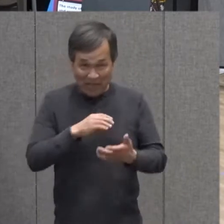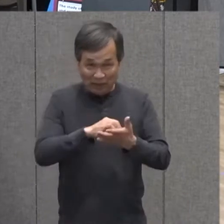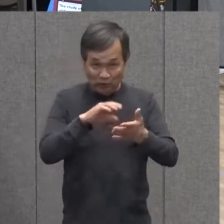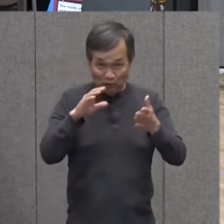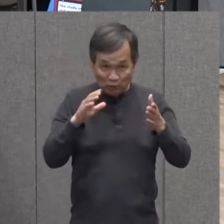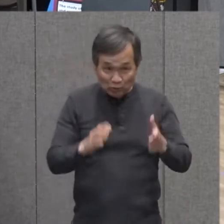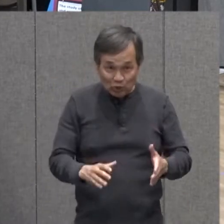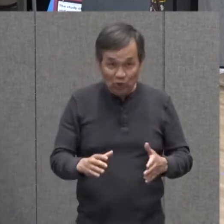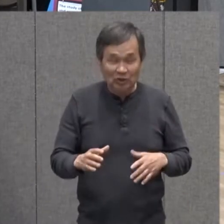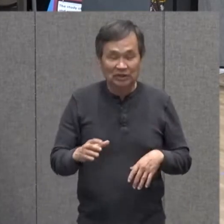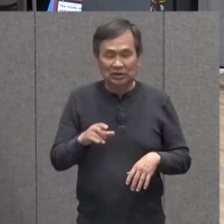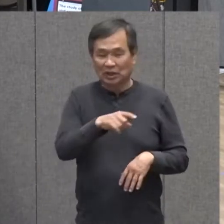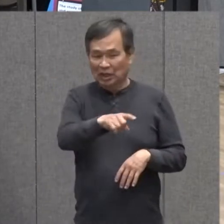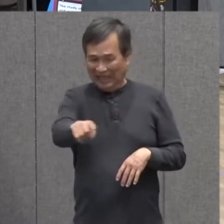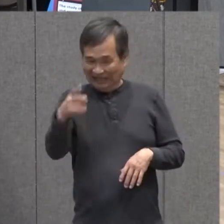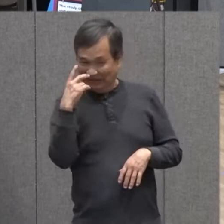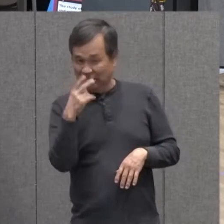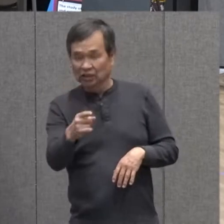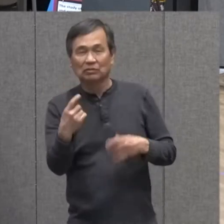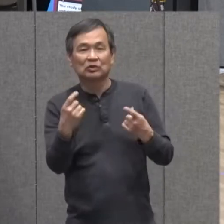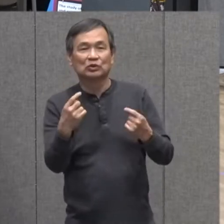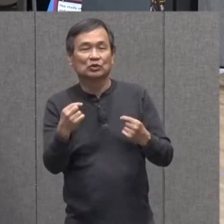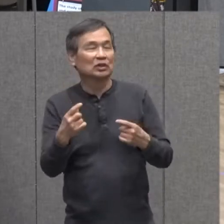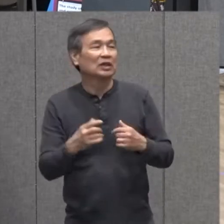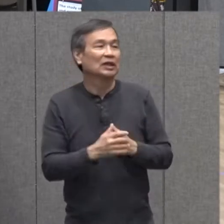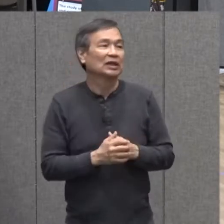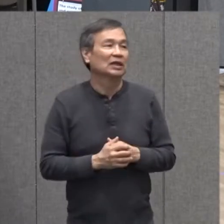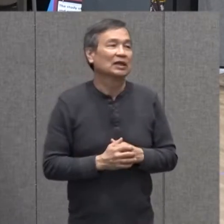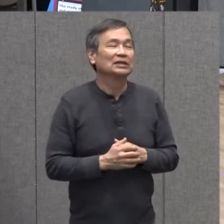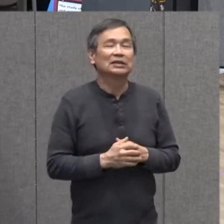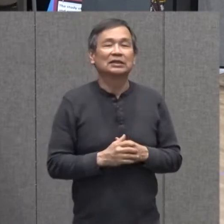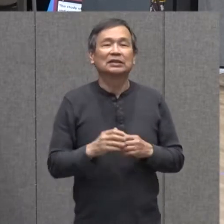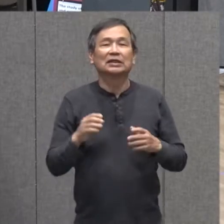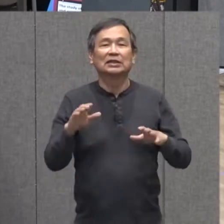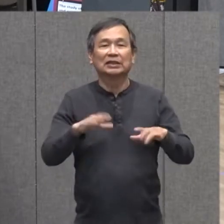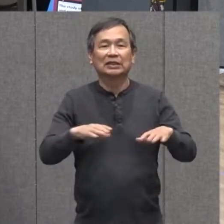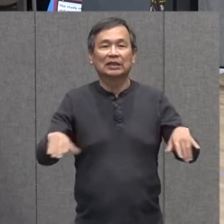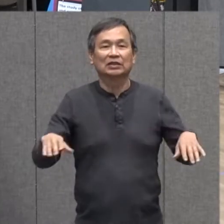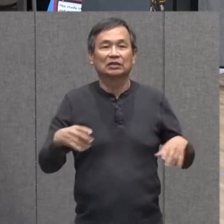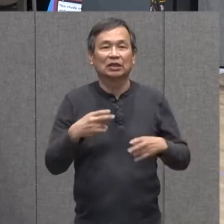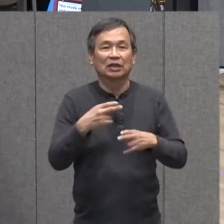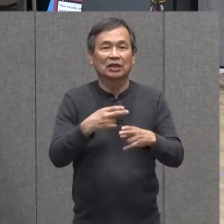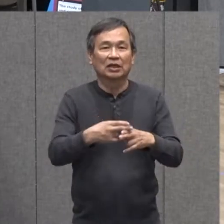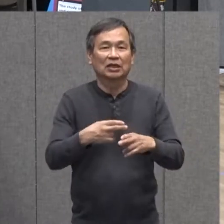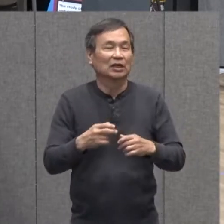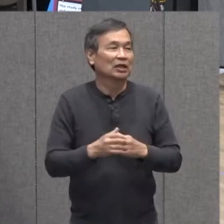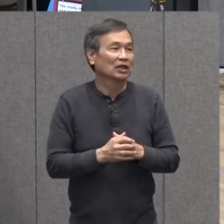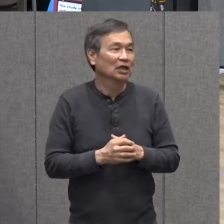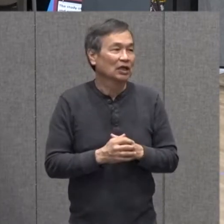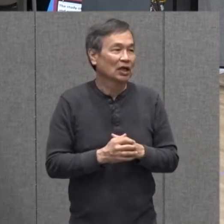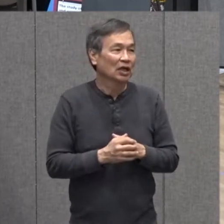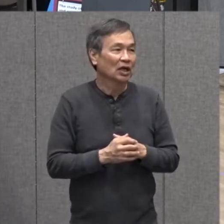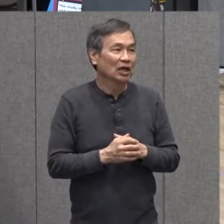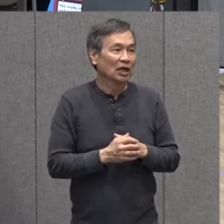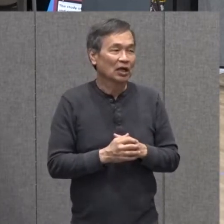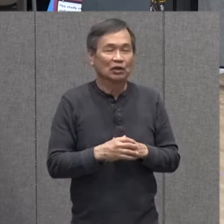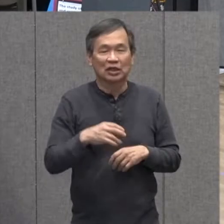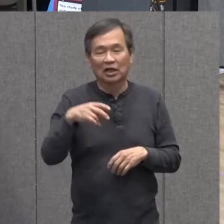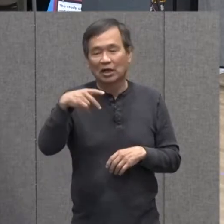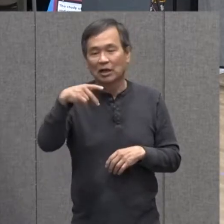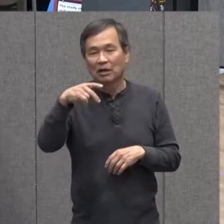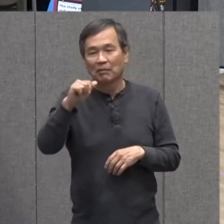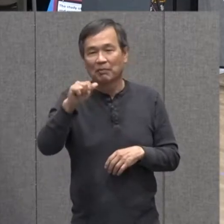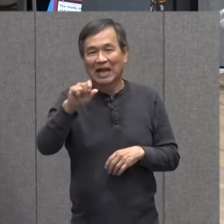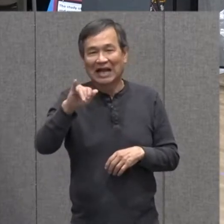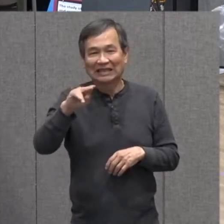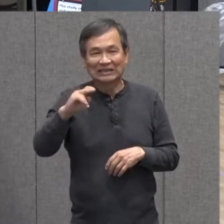things that I see kids do when they do this. Okay, the first thing I see kids do is something we call passing. We actually did passing before, we probably